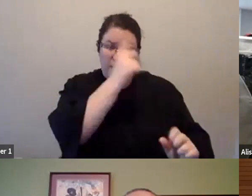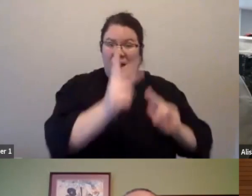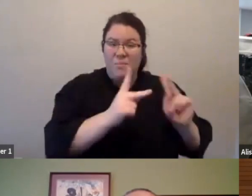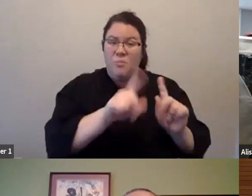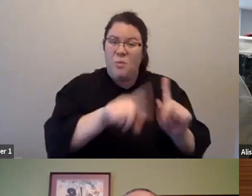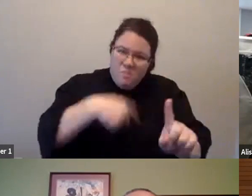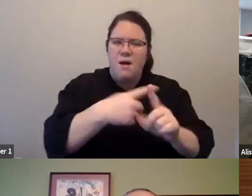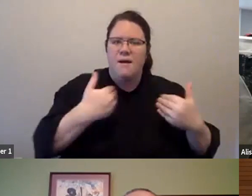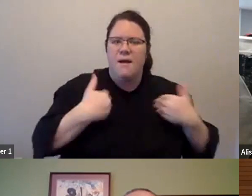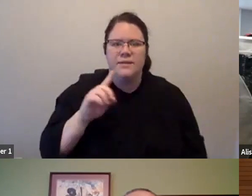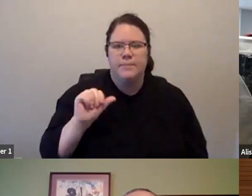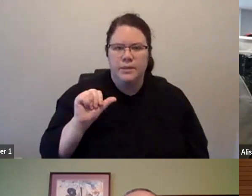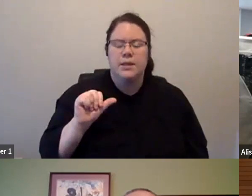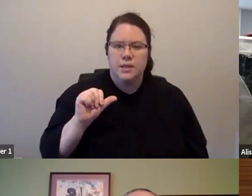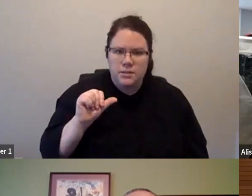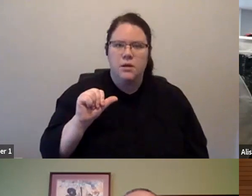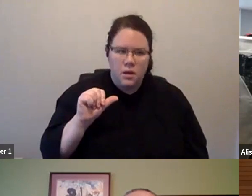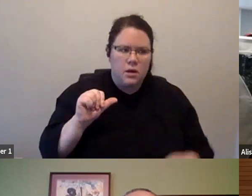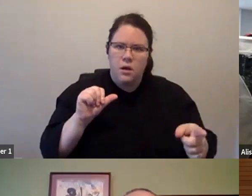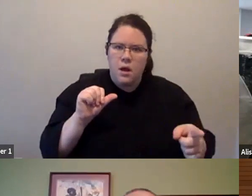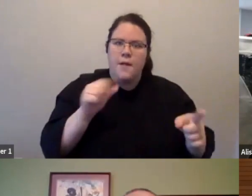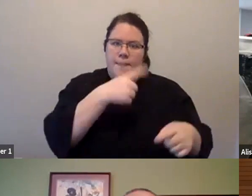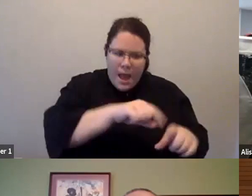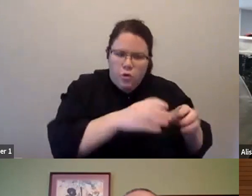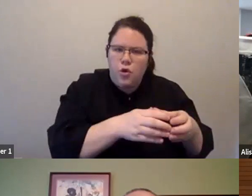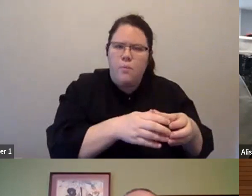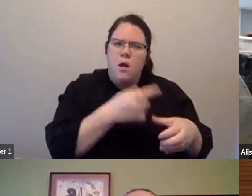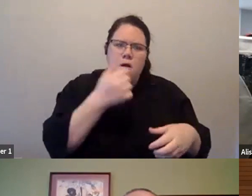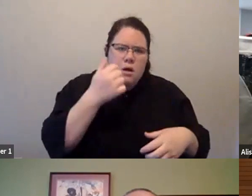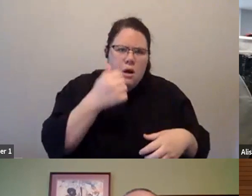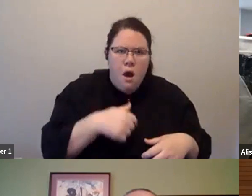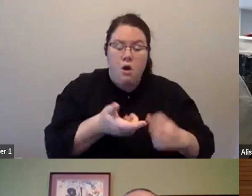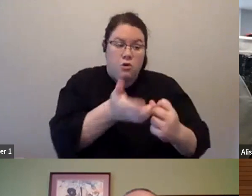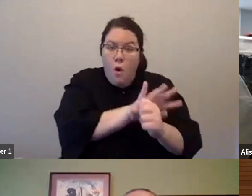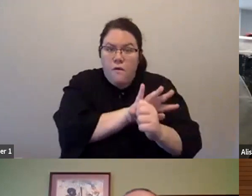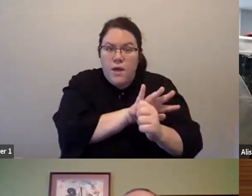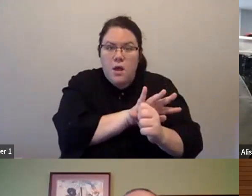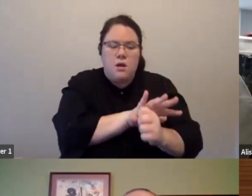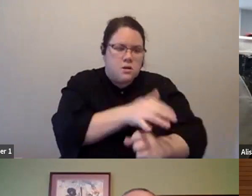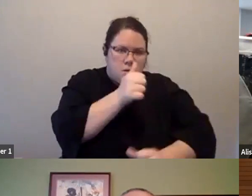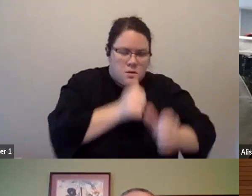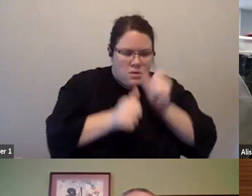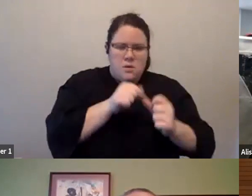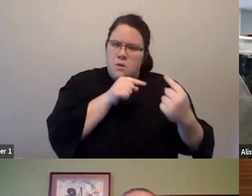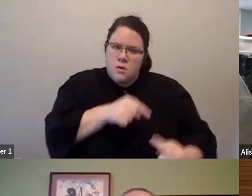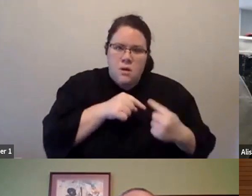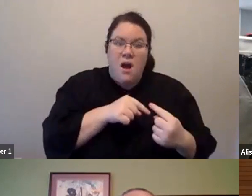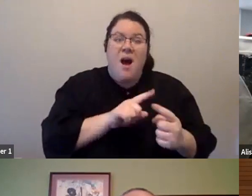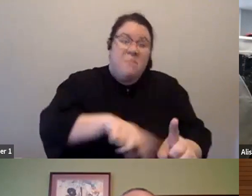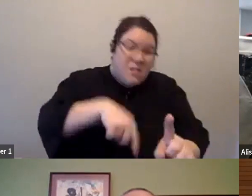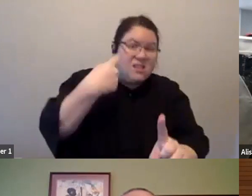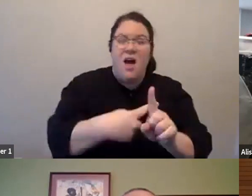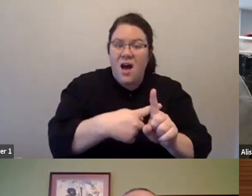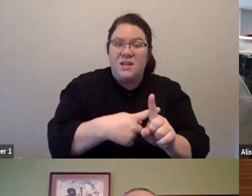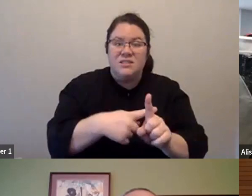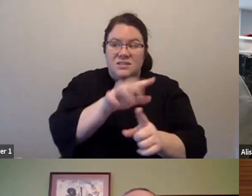with disabilities. And so for them, not only are they having to deal with COVID, they're also having to deal with the issue of race